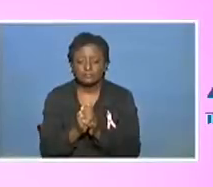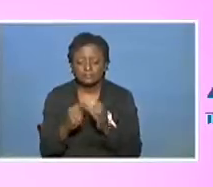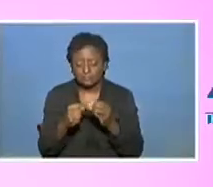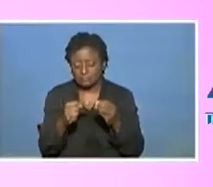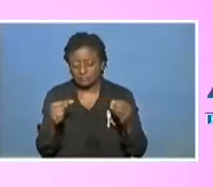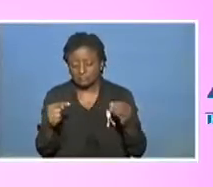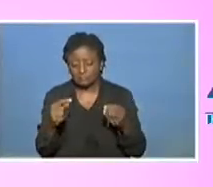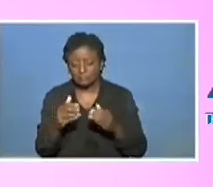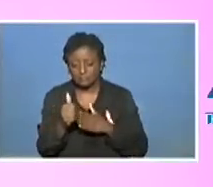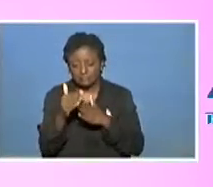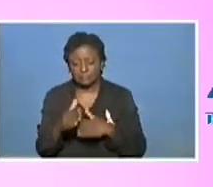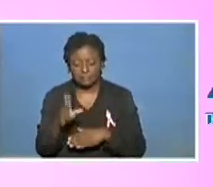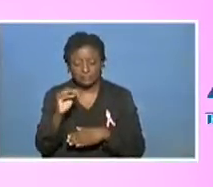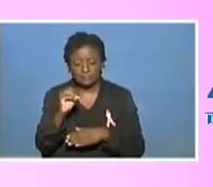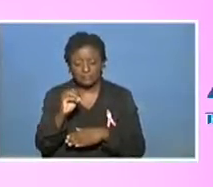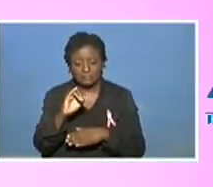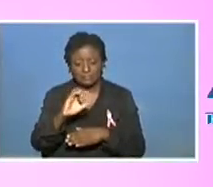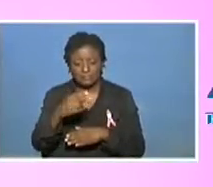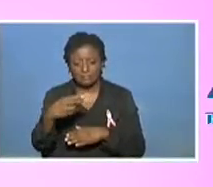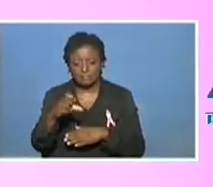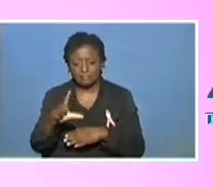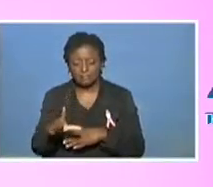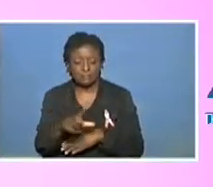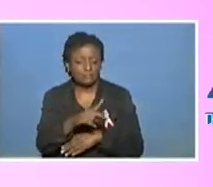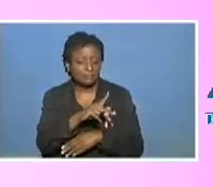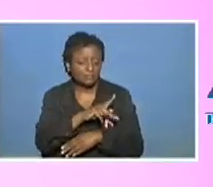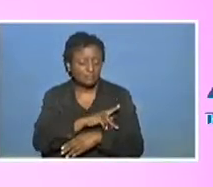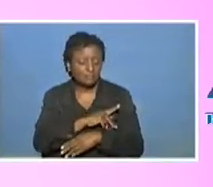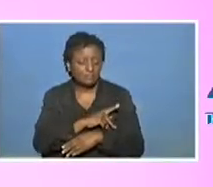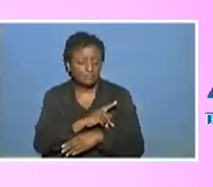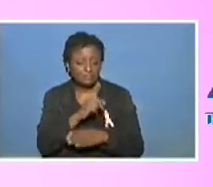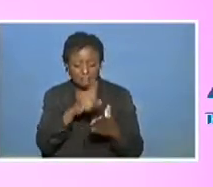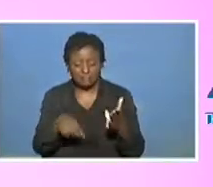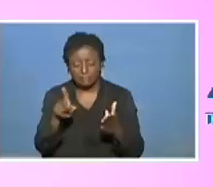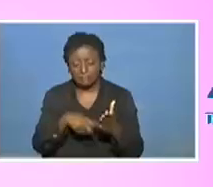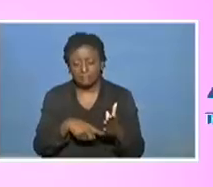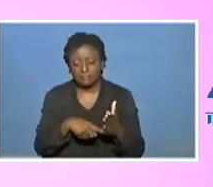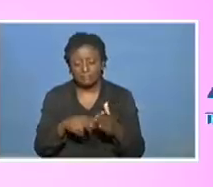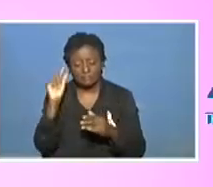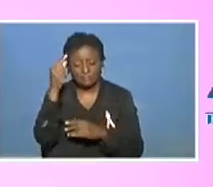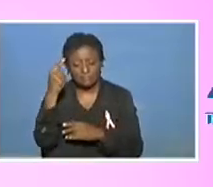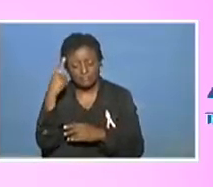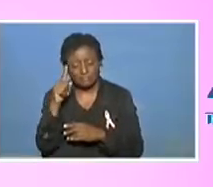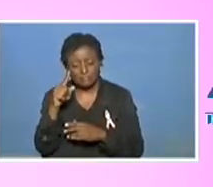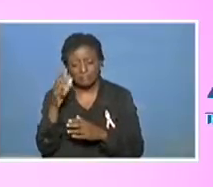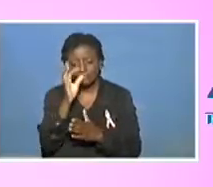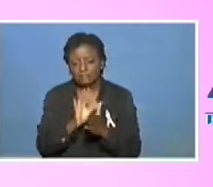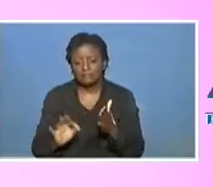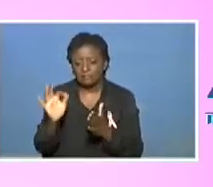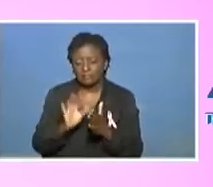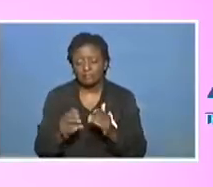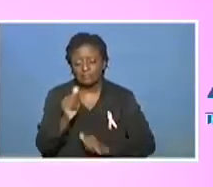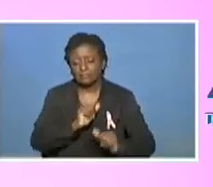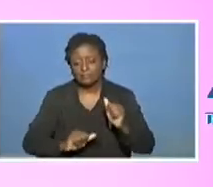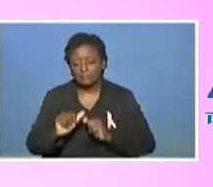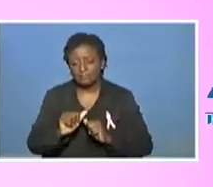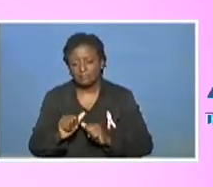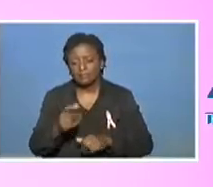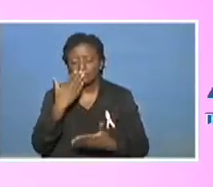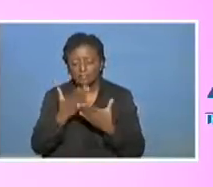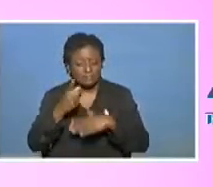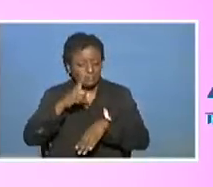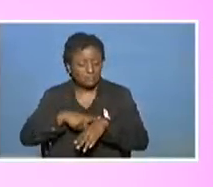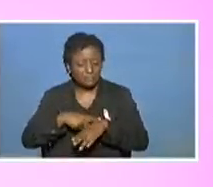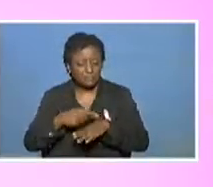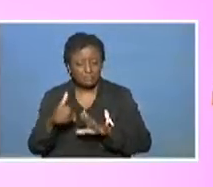Opposition leader Michael Pintard, meantime, chiding the government for what he says was its failure to act in a timely fashion. And this in the face of